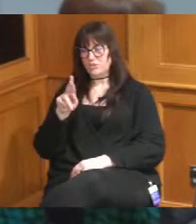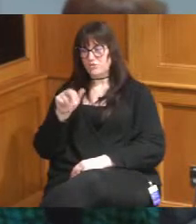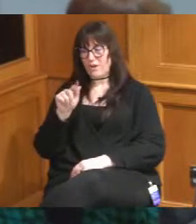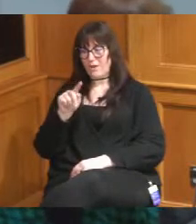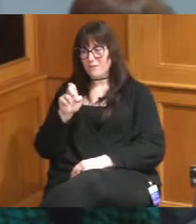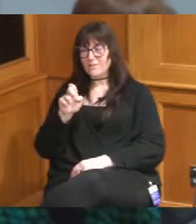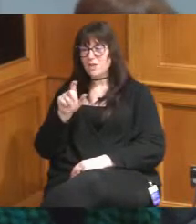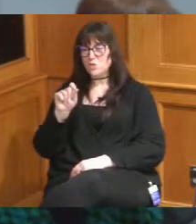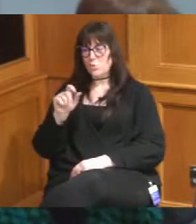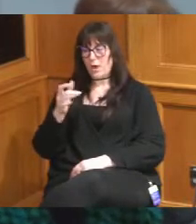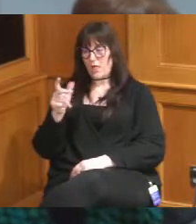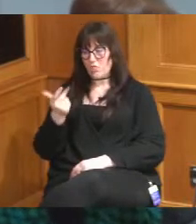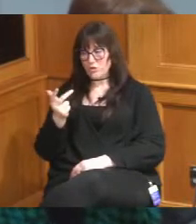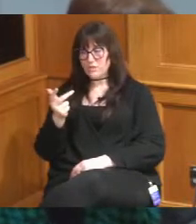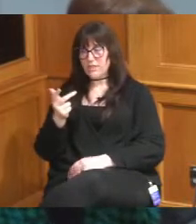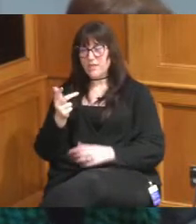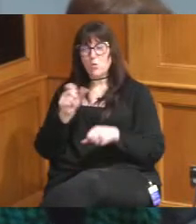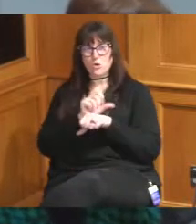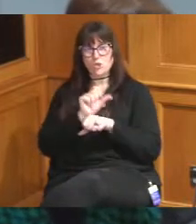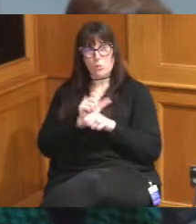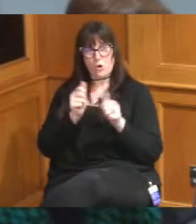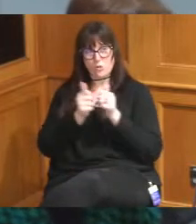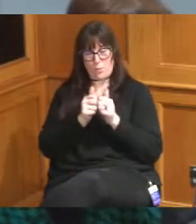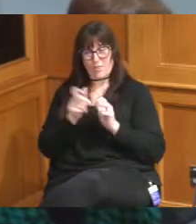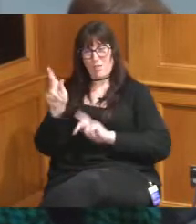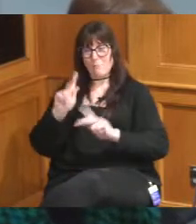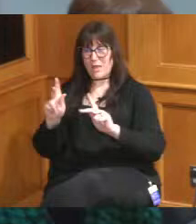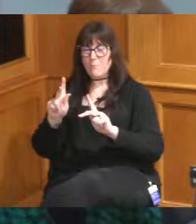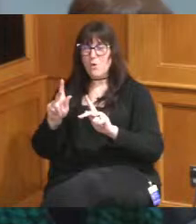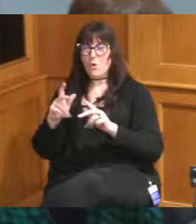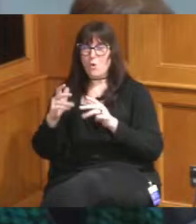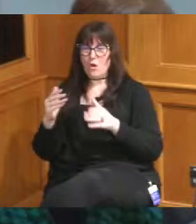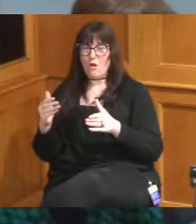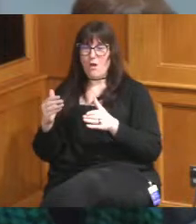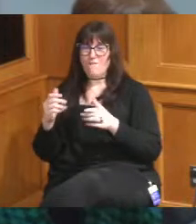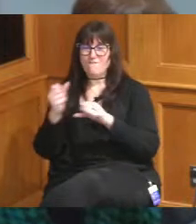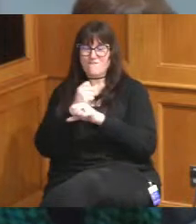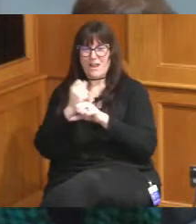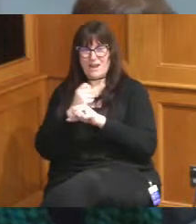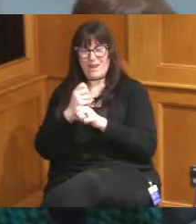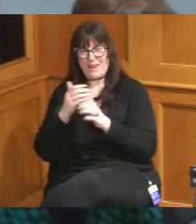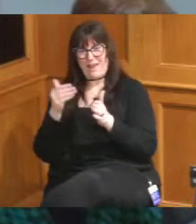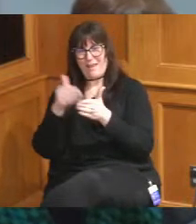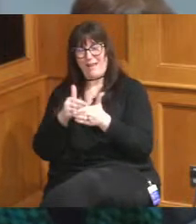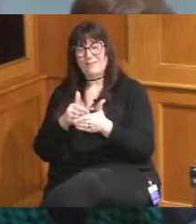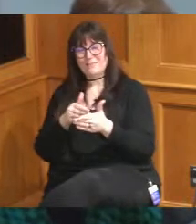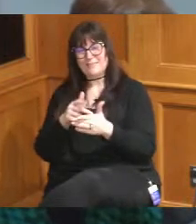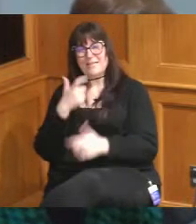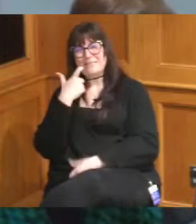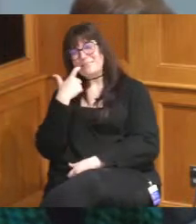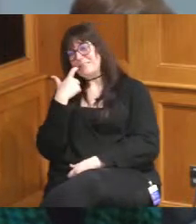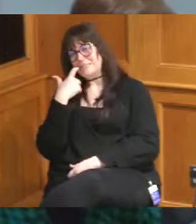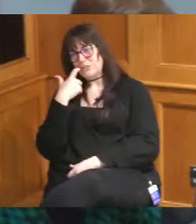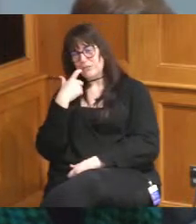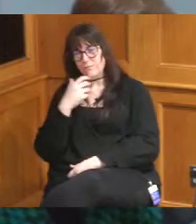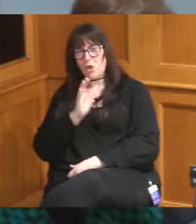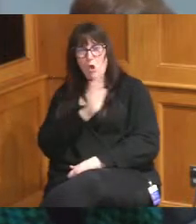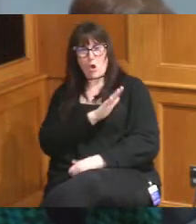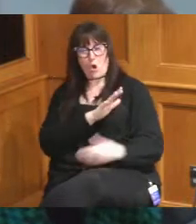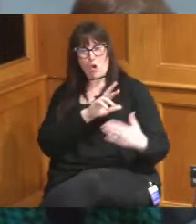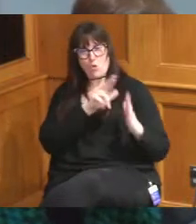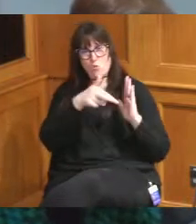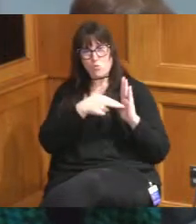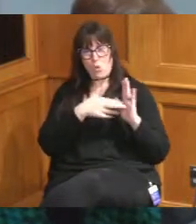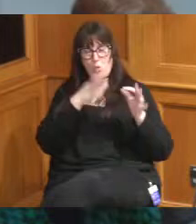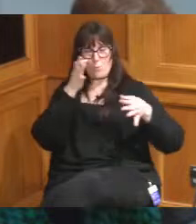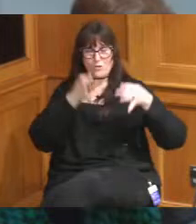2013, where she worked closely with individuals battling addiction, leading her to her role as the presiding